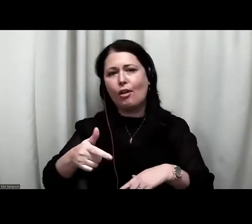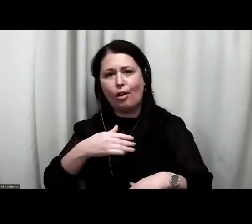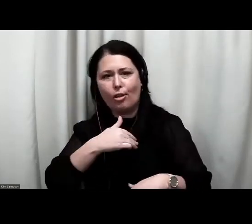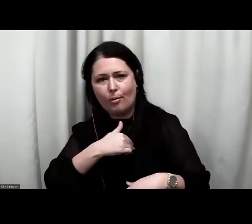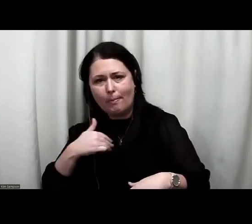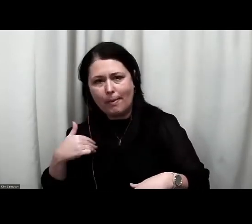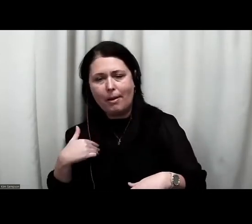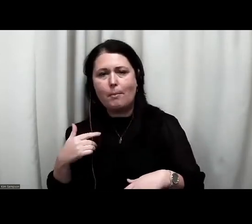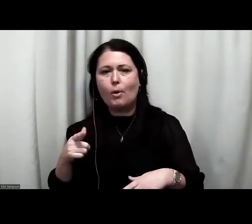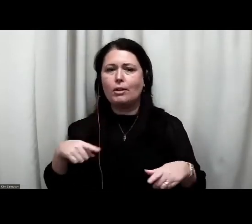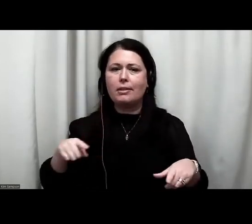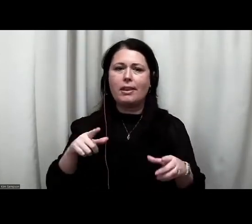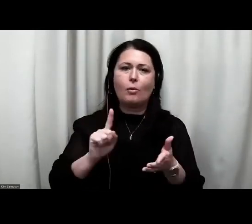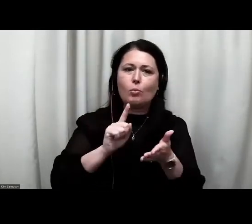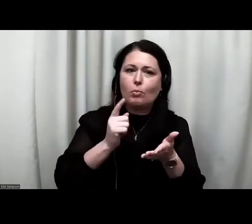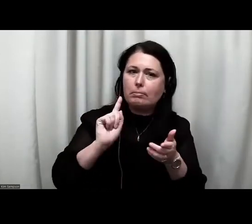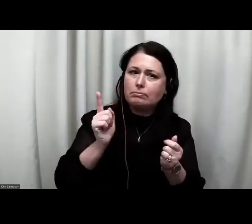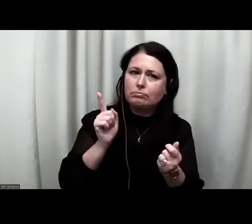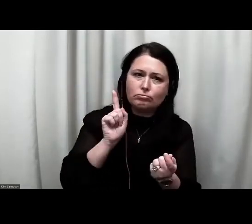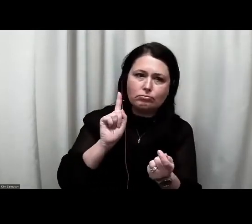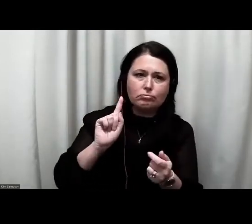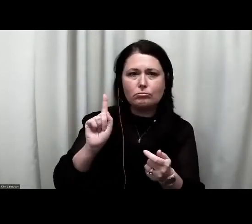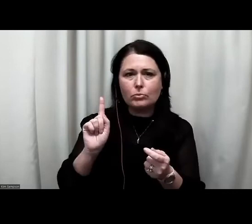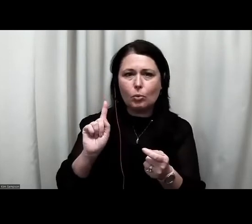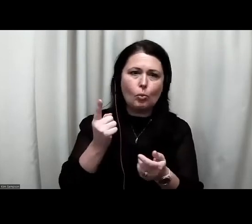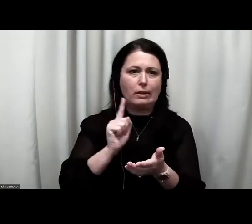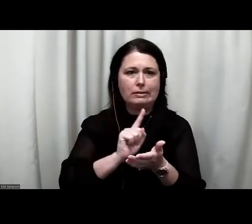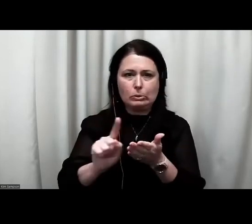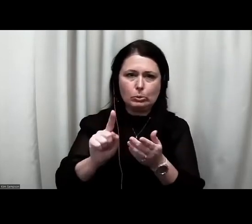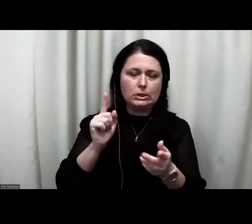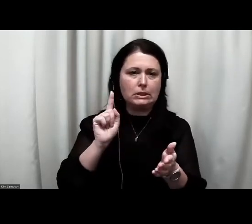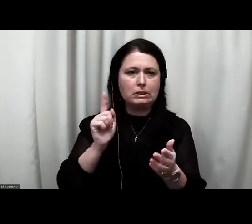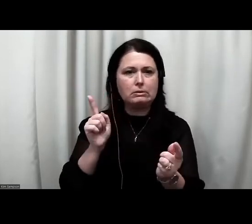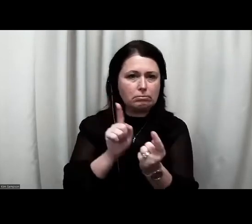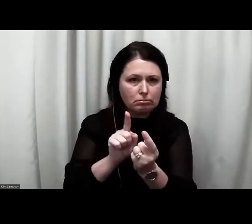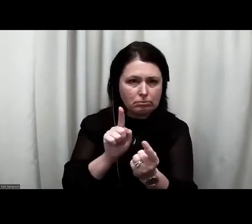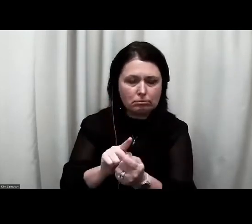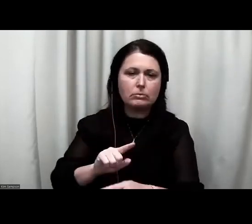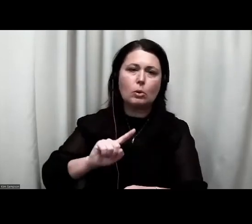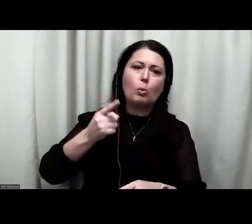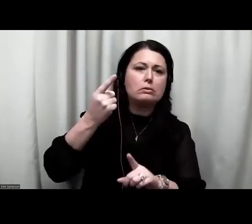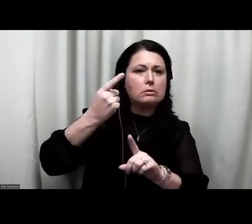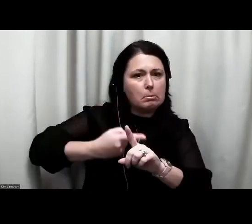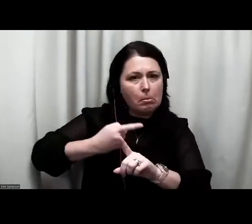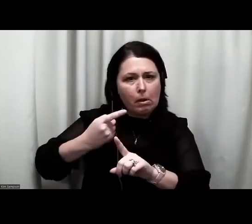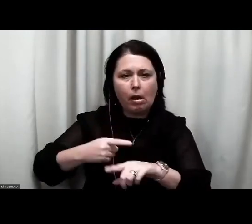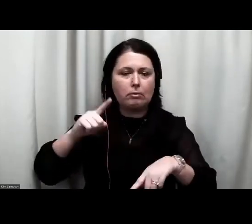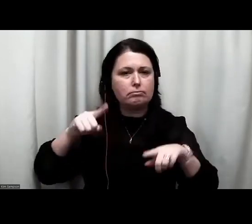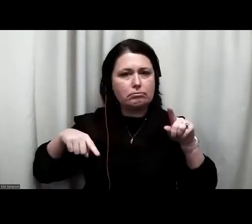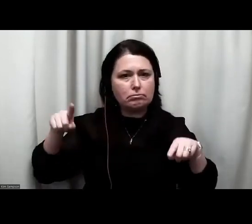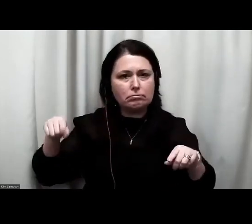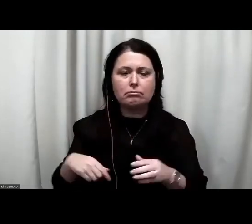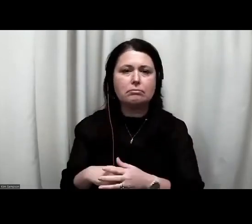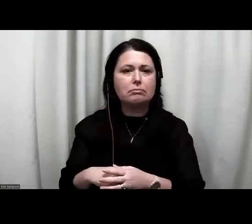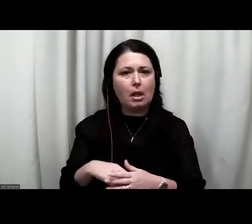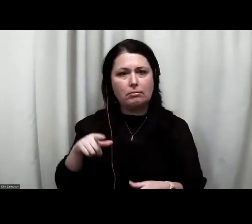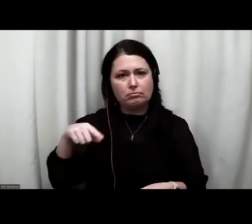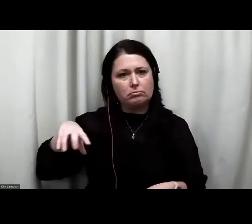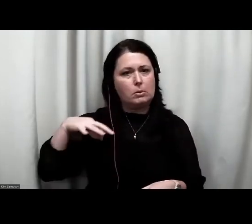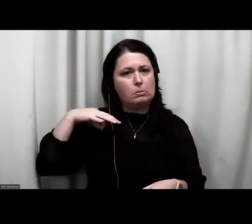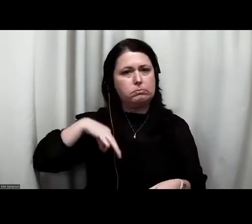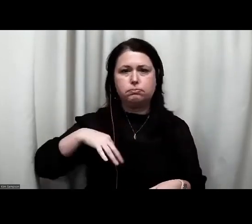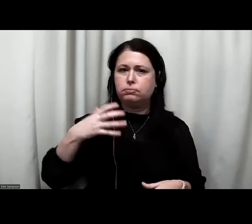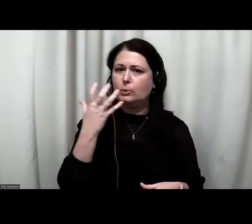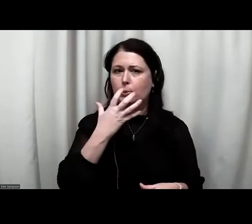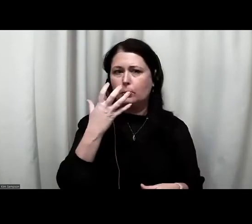groups meet once a week, and some of them were once a month. And it was just really something that